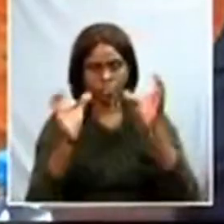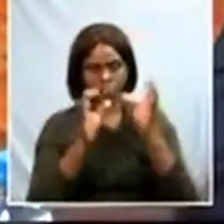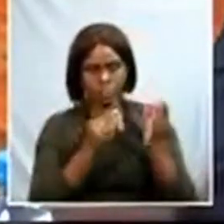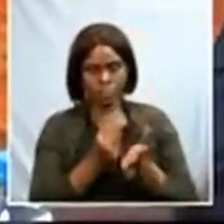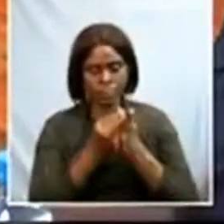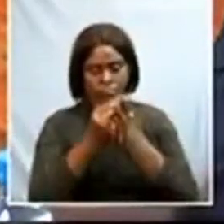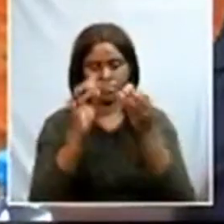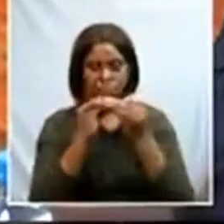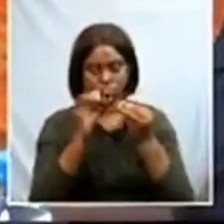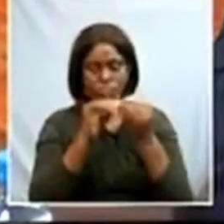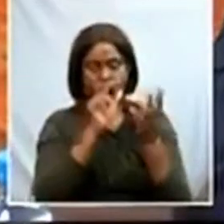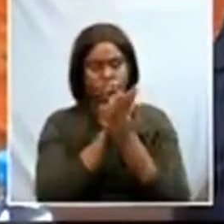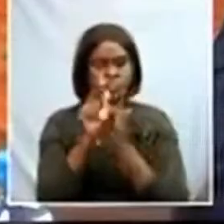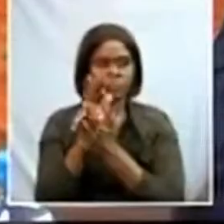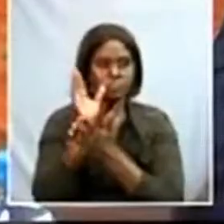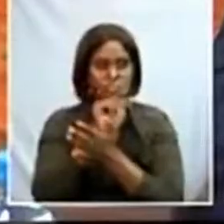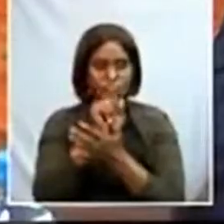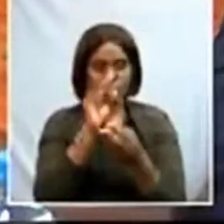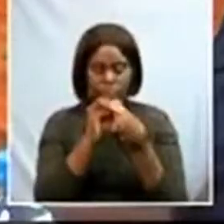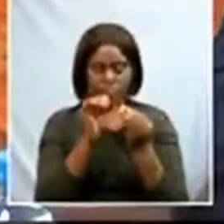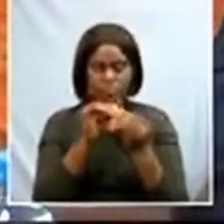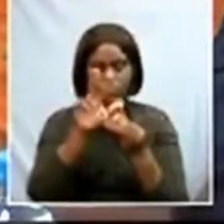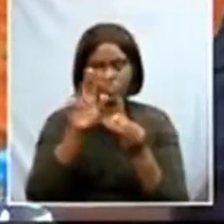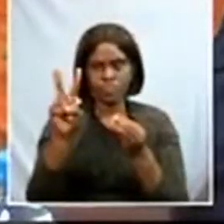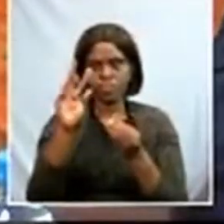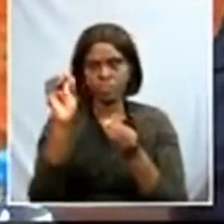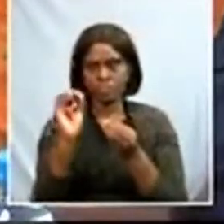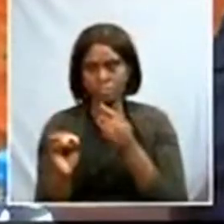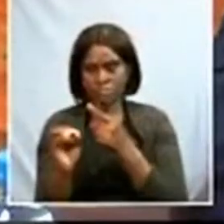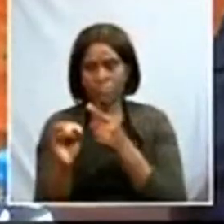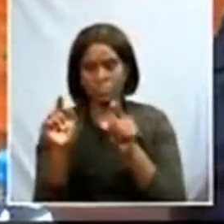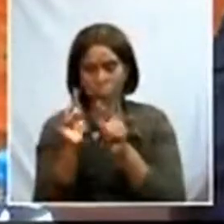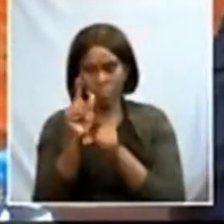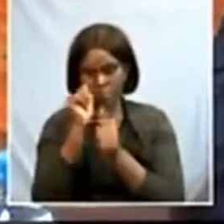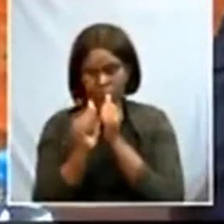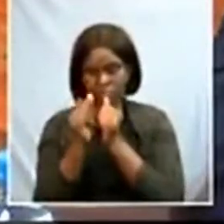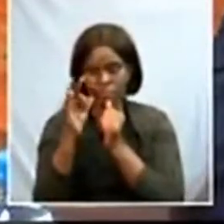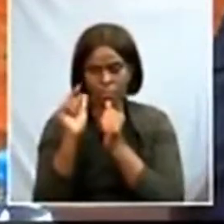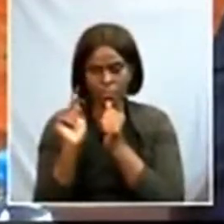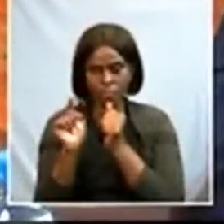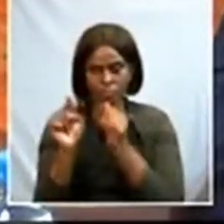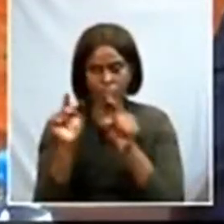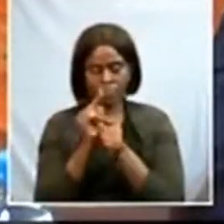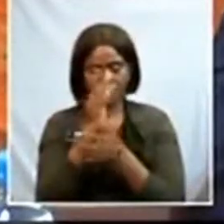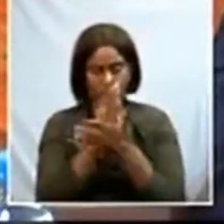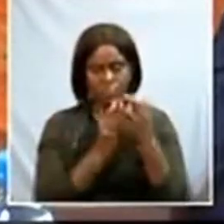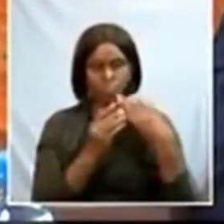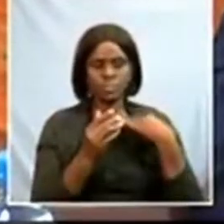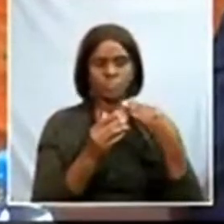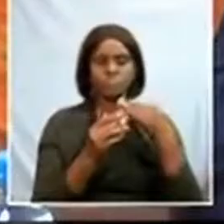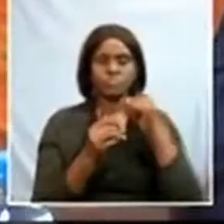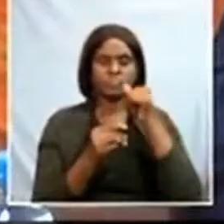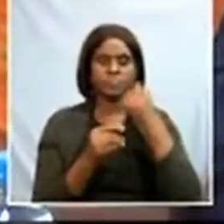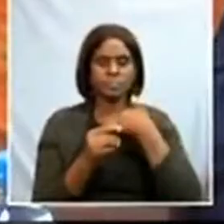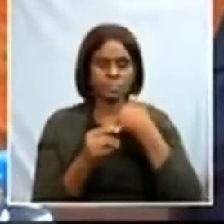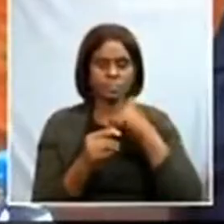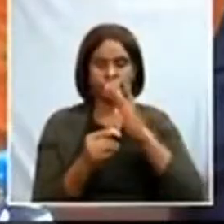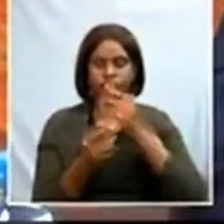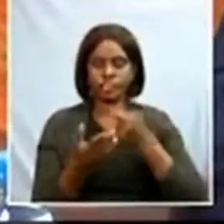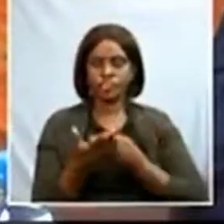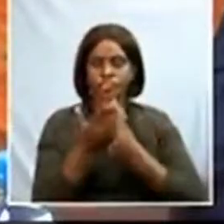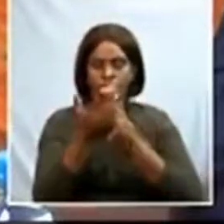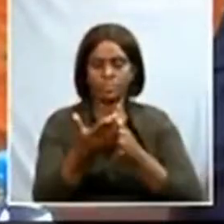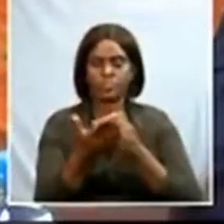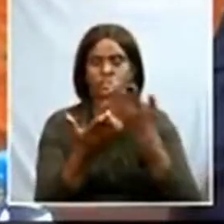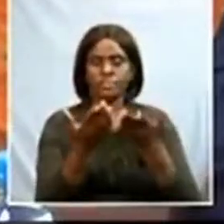grants. Further, the approval rate of 32% was due to some applications not meeting grants